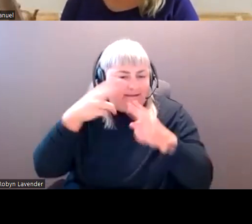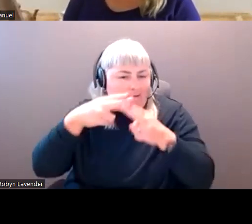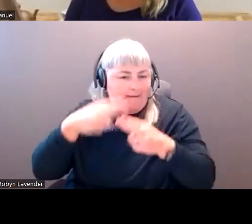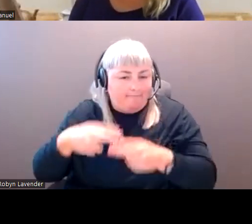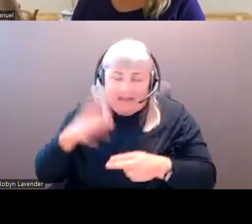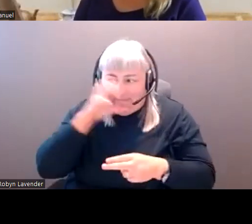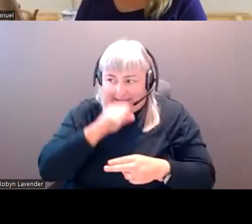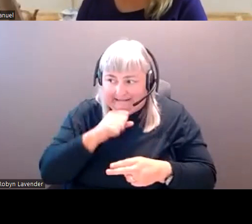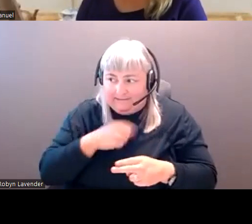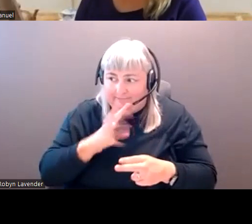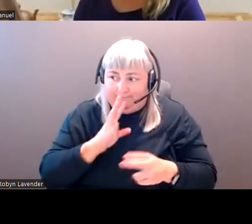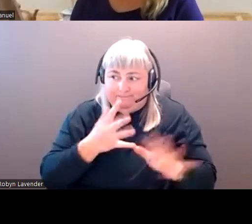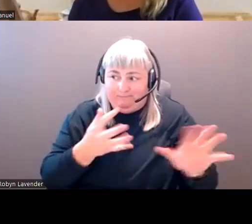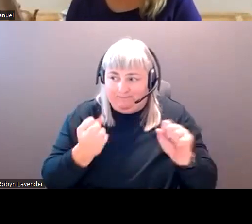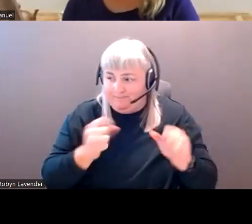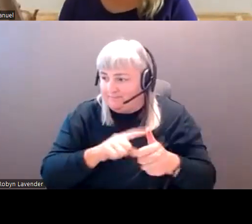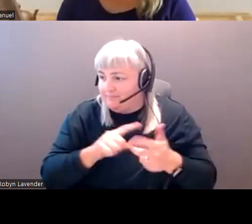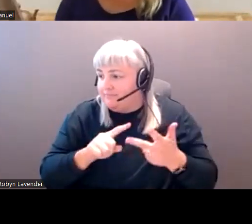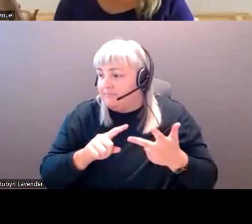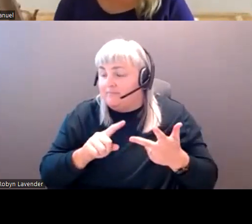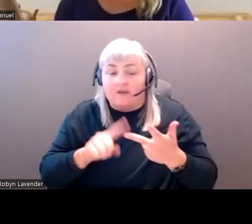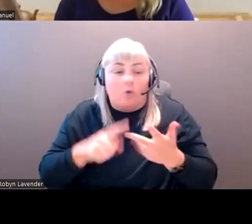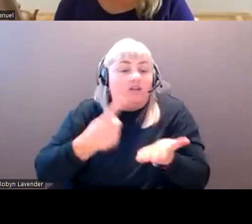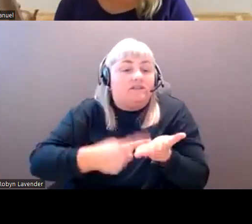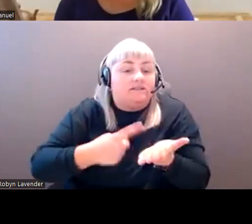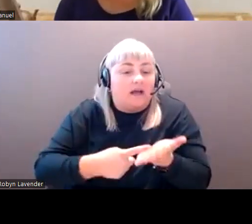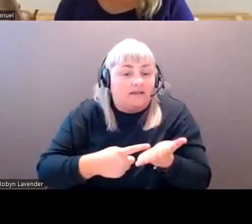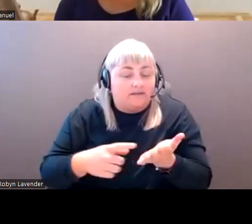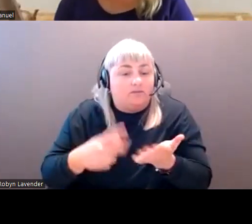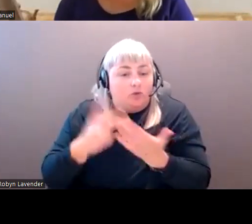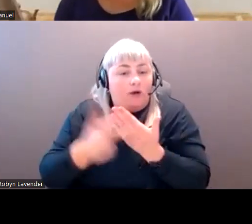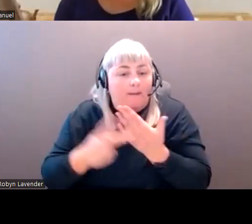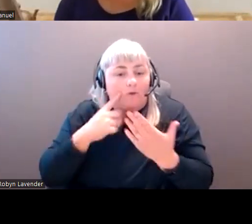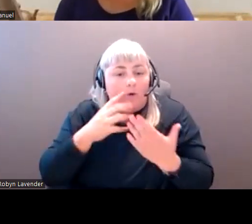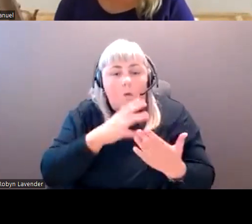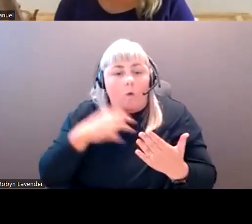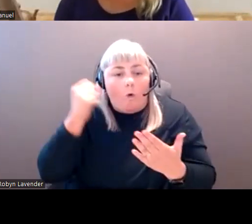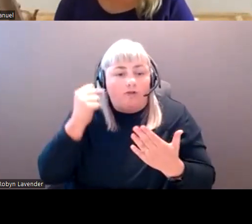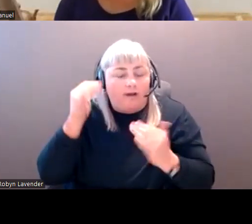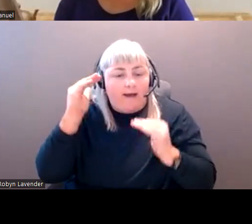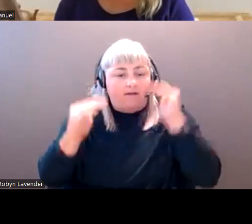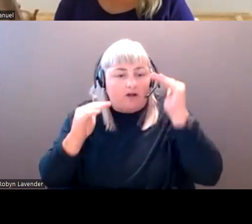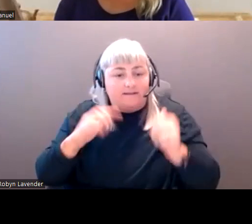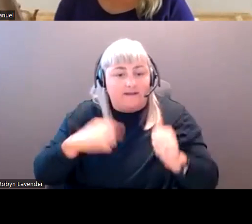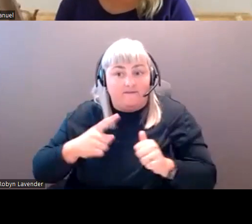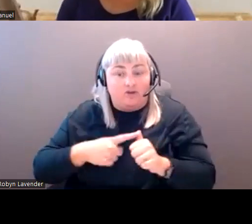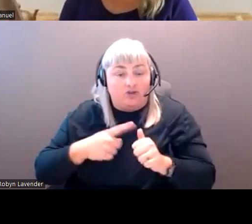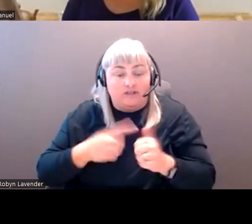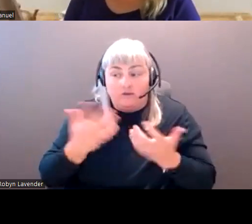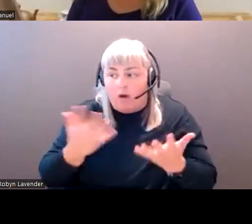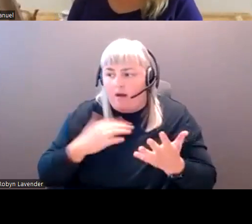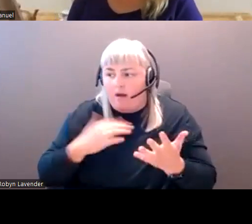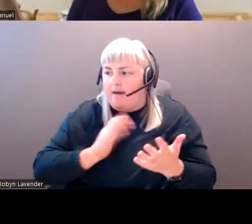offer that are specifically for older adults. Our first one is our safe home. And our safe home